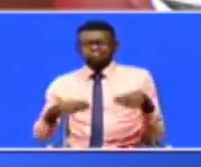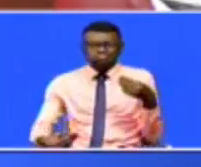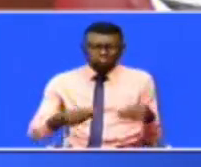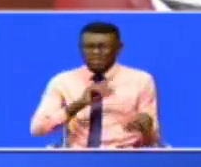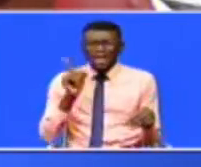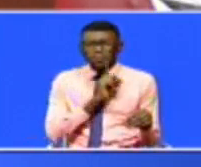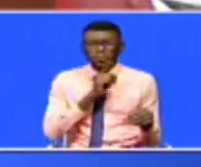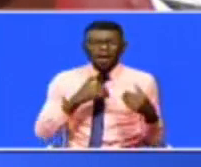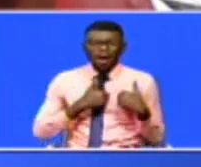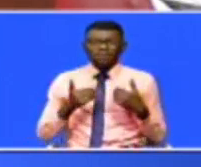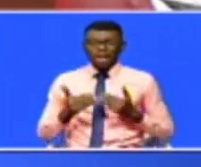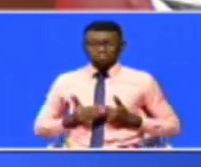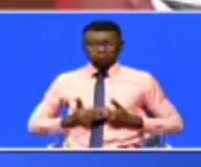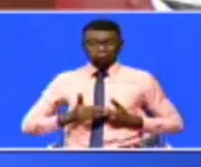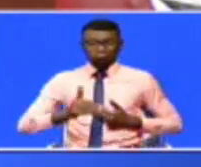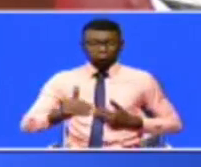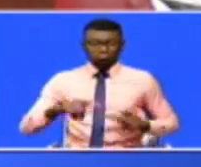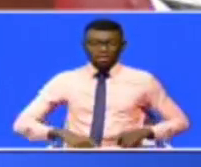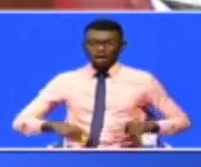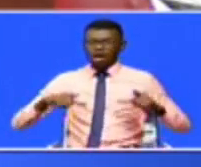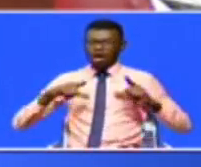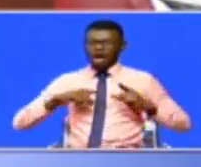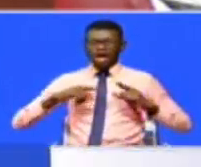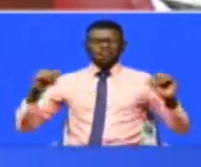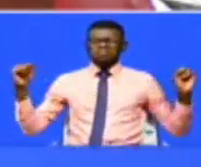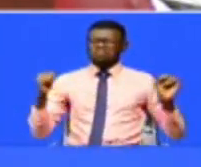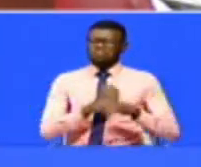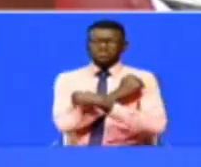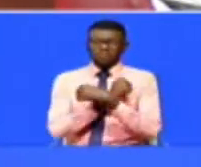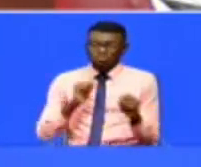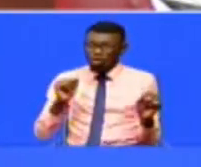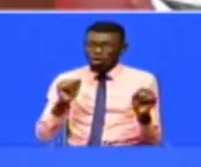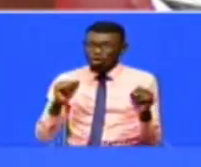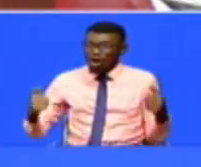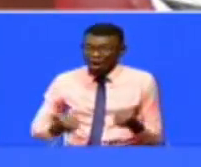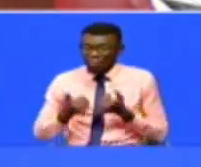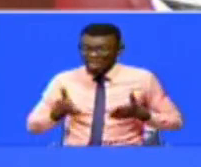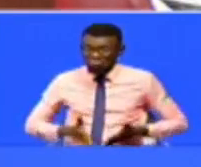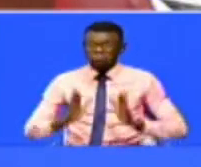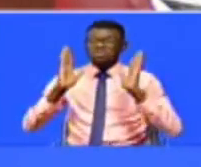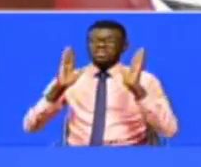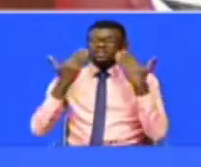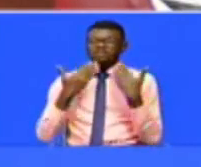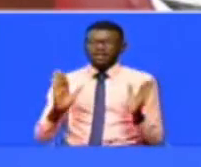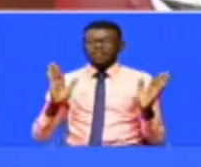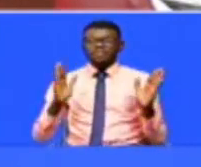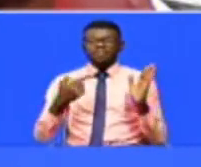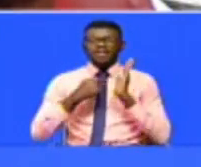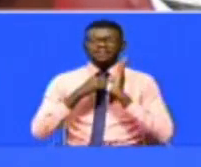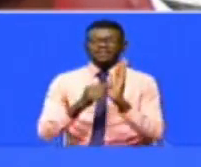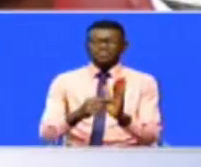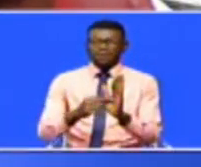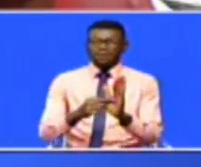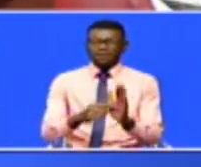that they are not going to actually survive outside of the womb, even if they make it to term and they are born. For instance,